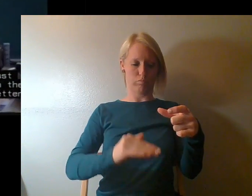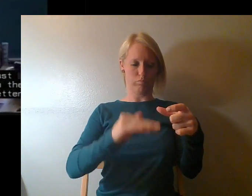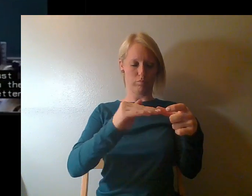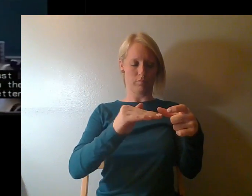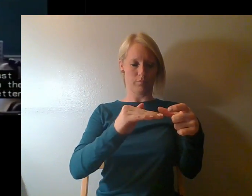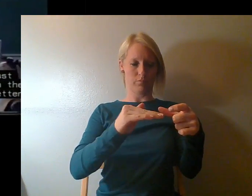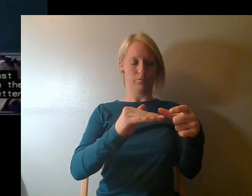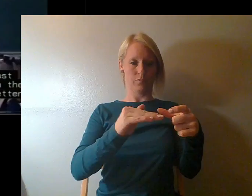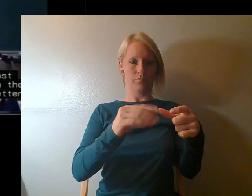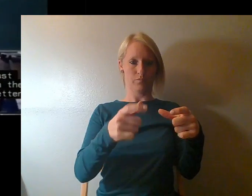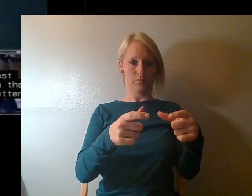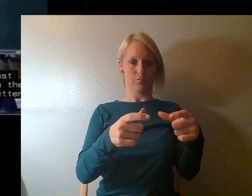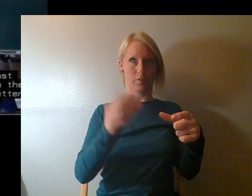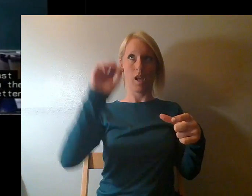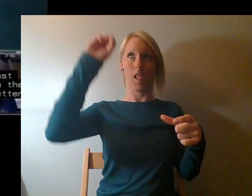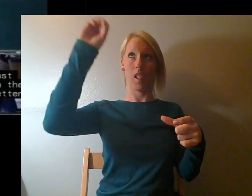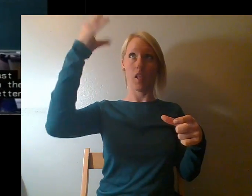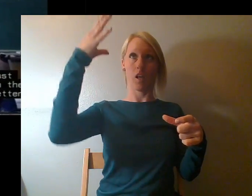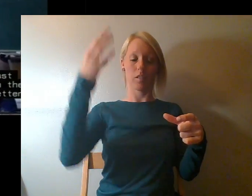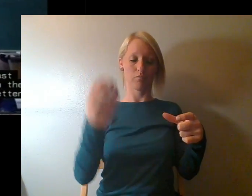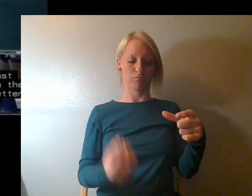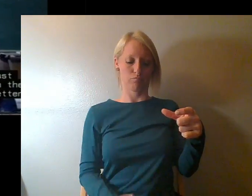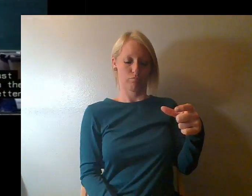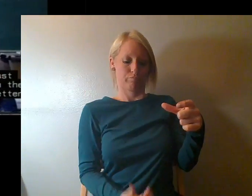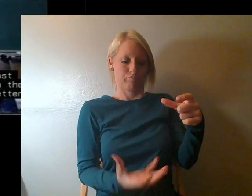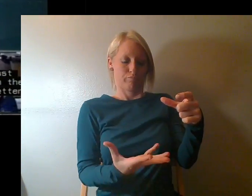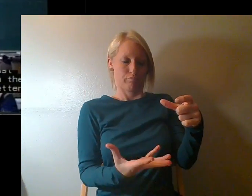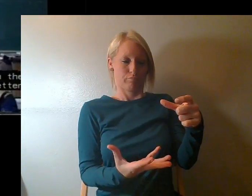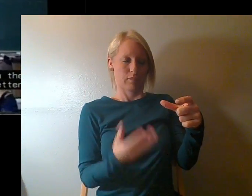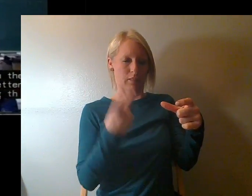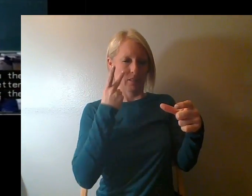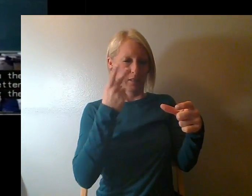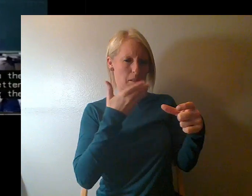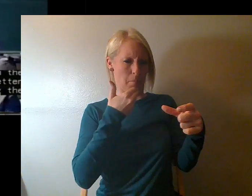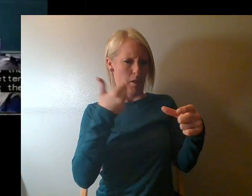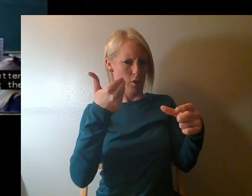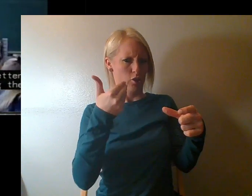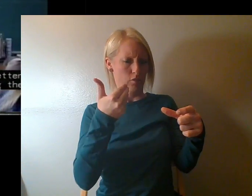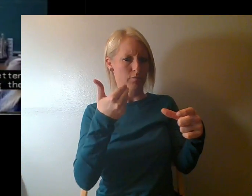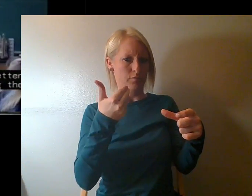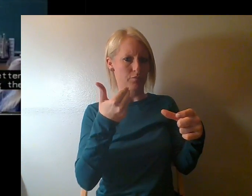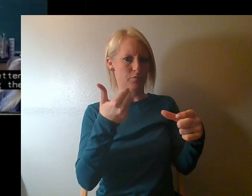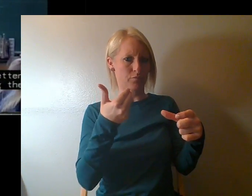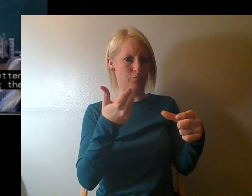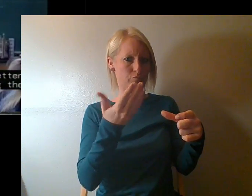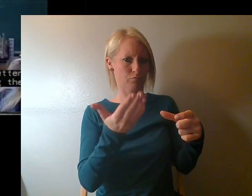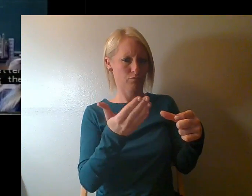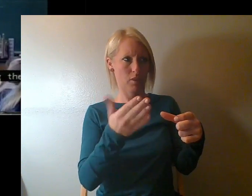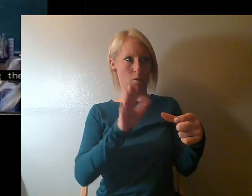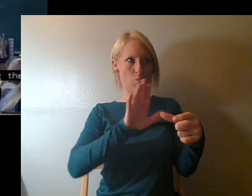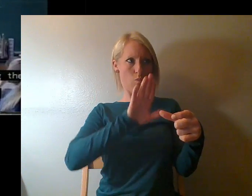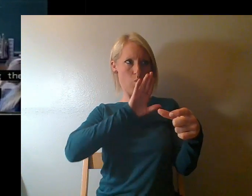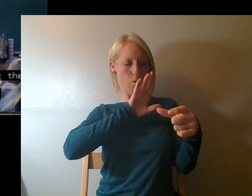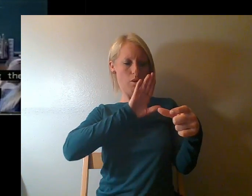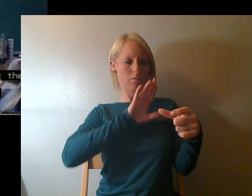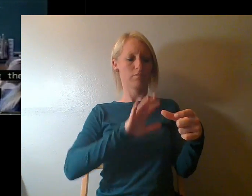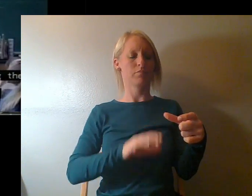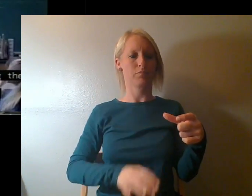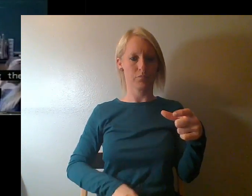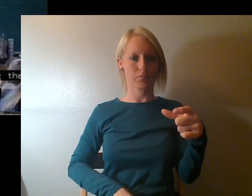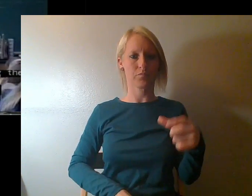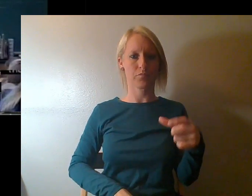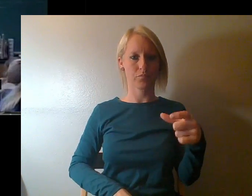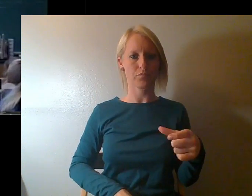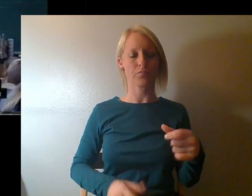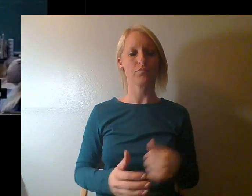better. All right? That's why it's just facing the wall. And over here, now, remember